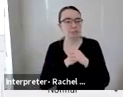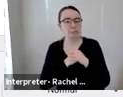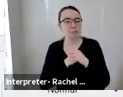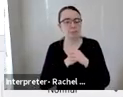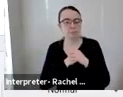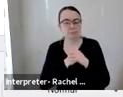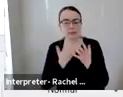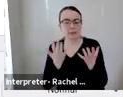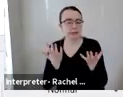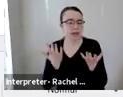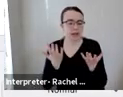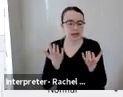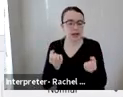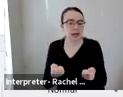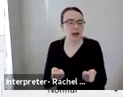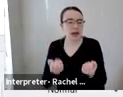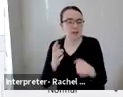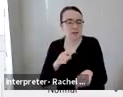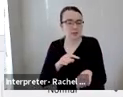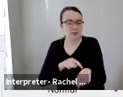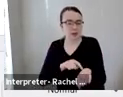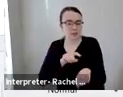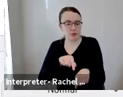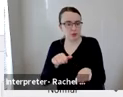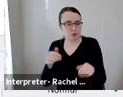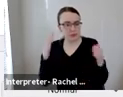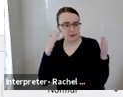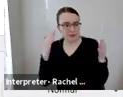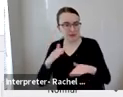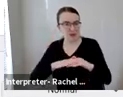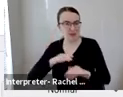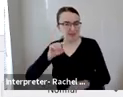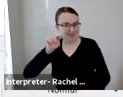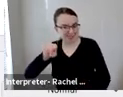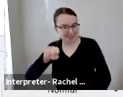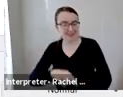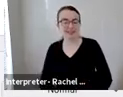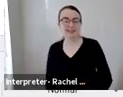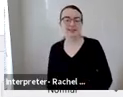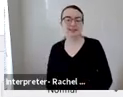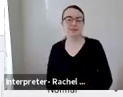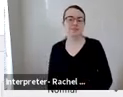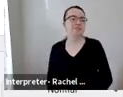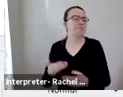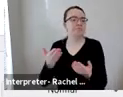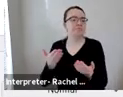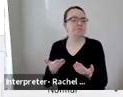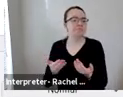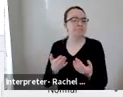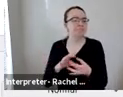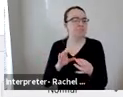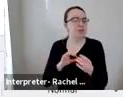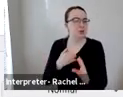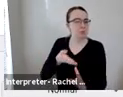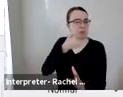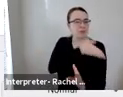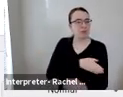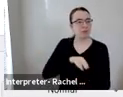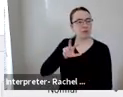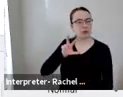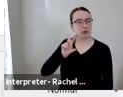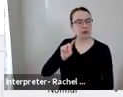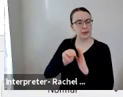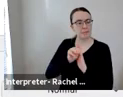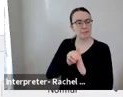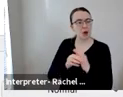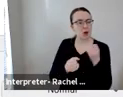like how much time do you spend on like this, and like even prior, like the 3D modeled cars